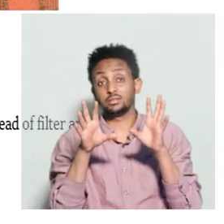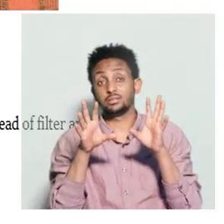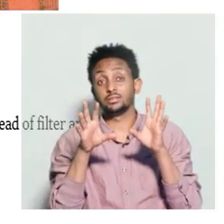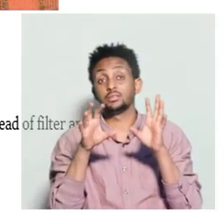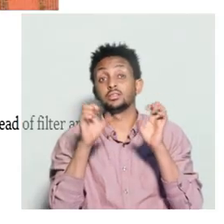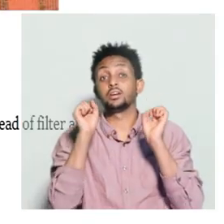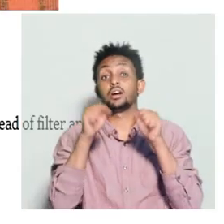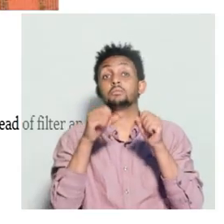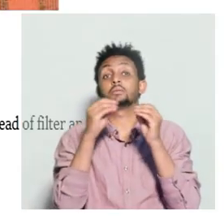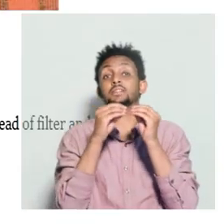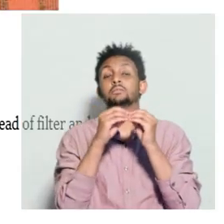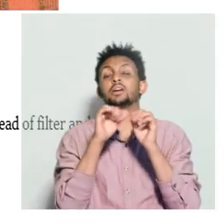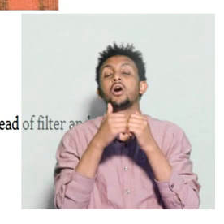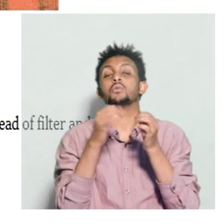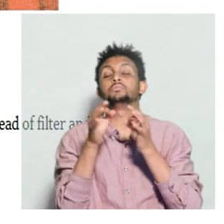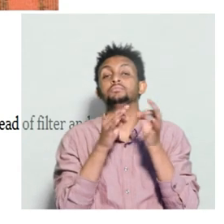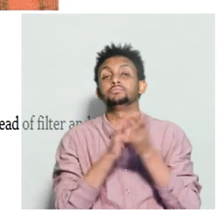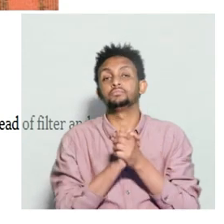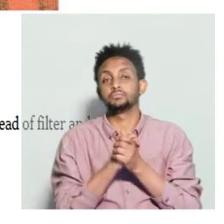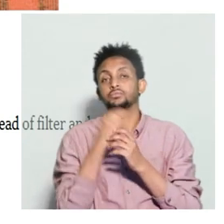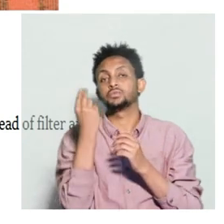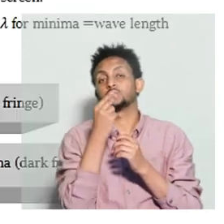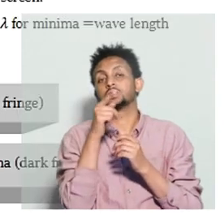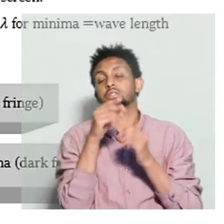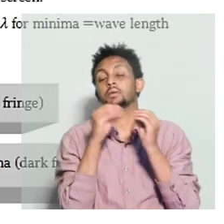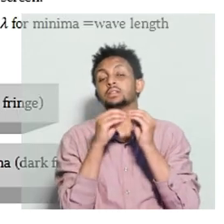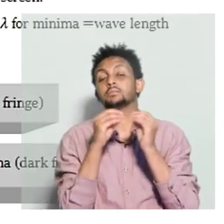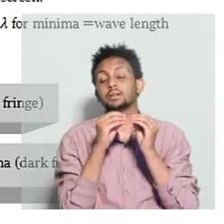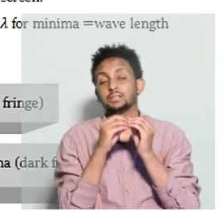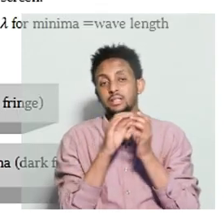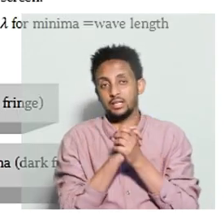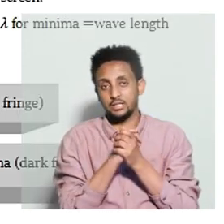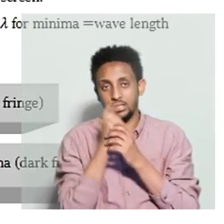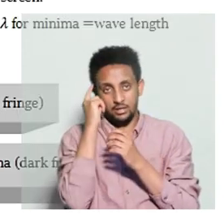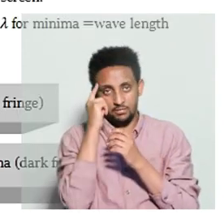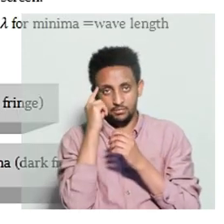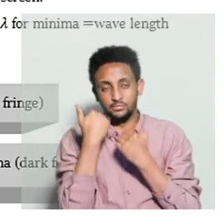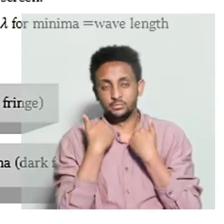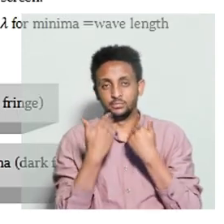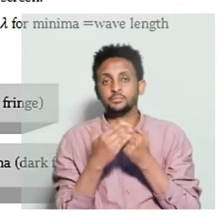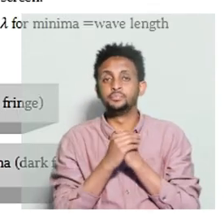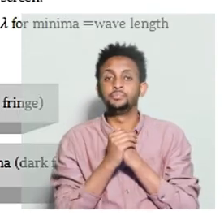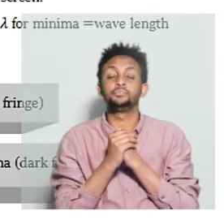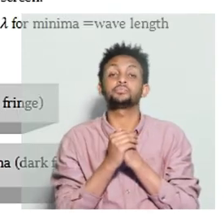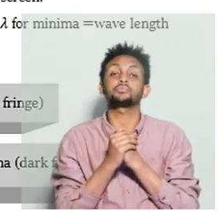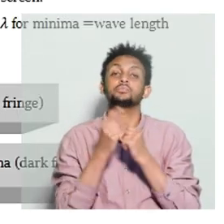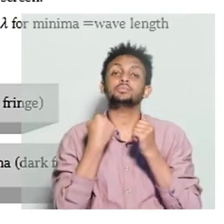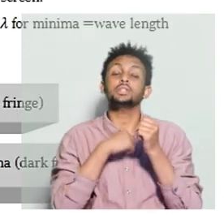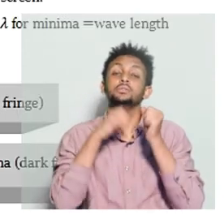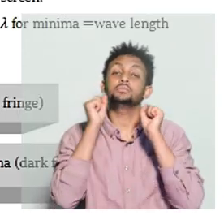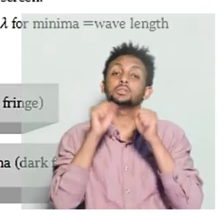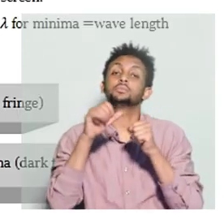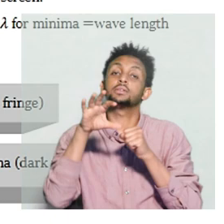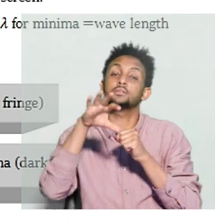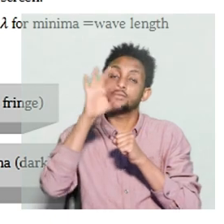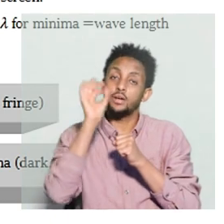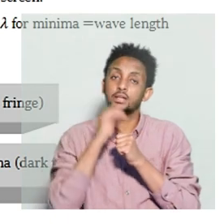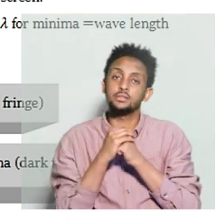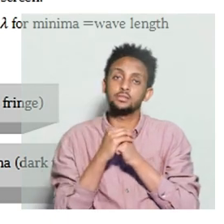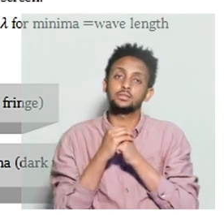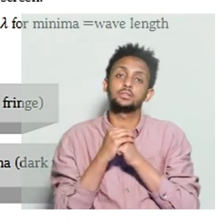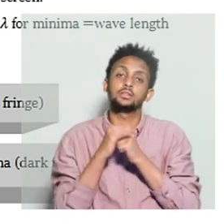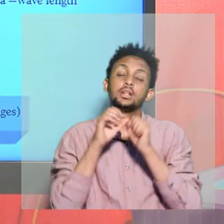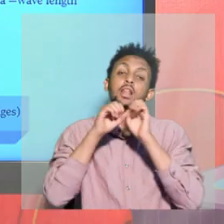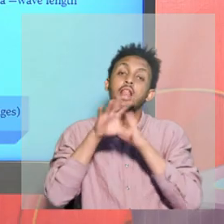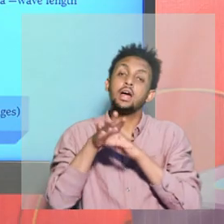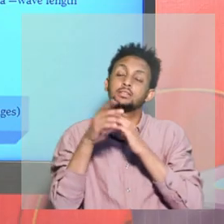be mathematically expressed using this mathematical approach. Okay, so it's possible to find that the